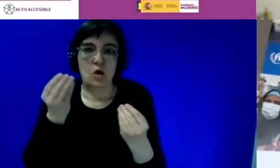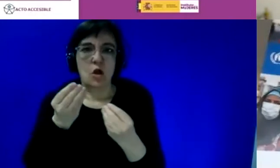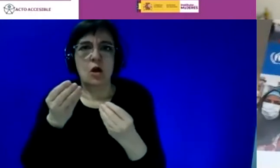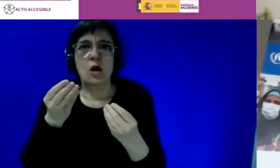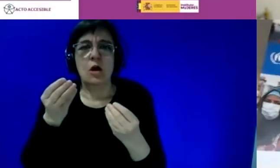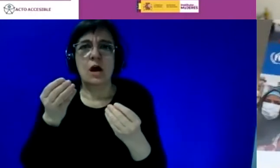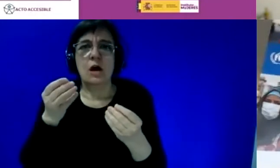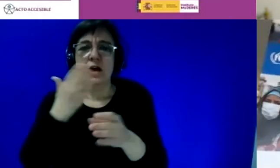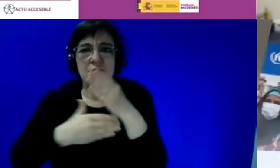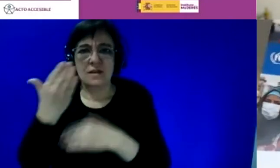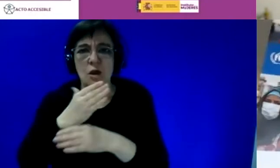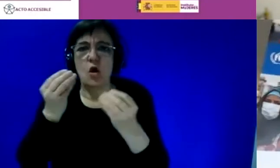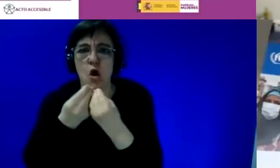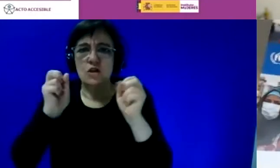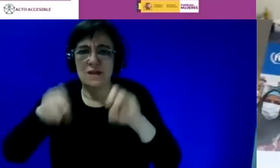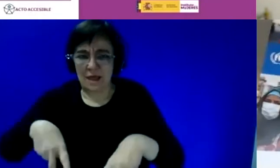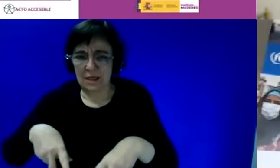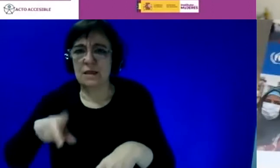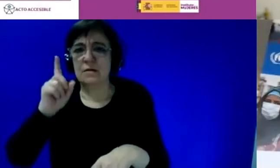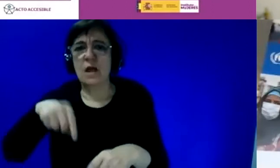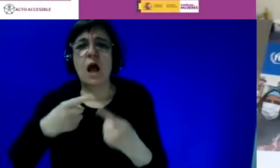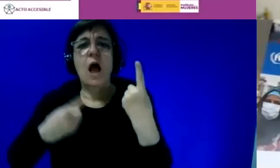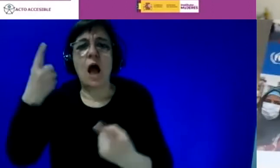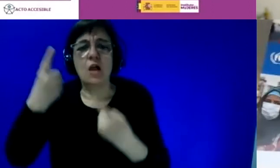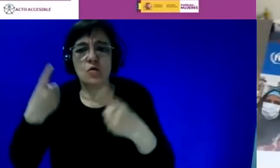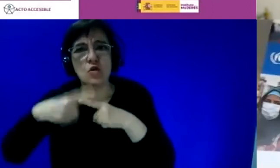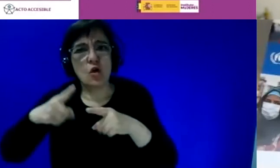hygiene items to ensure